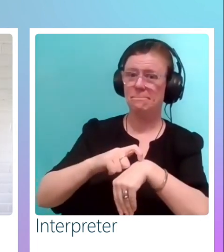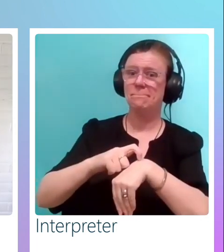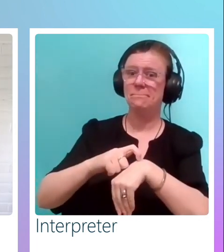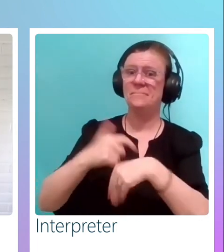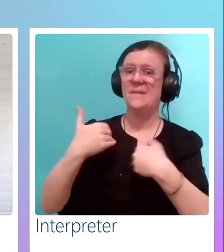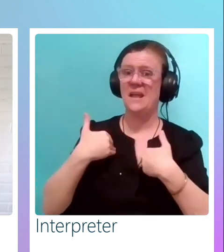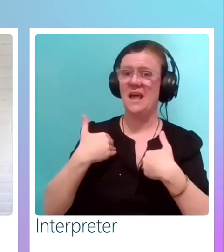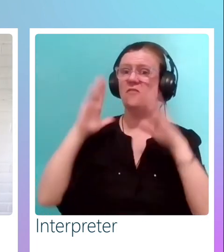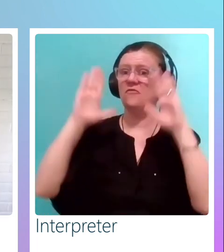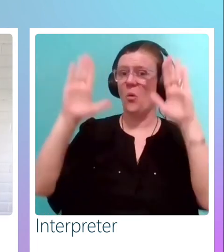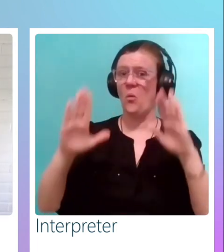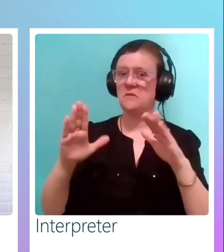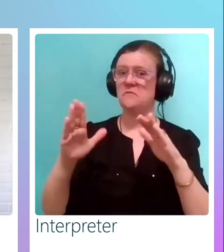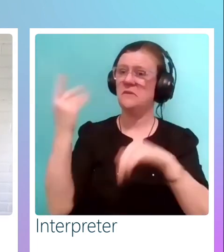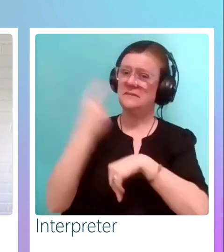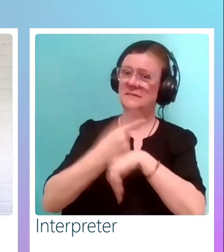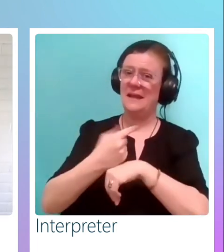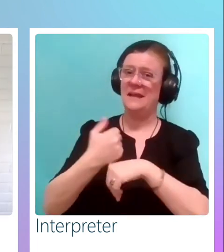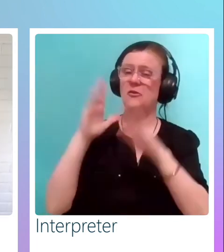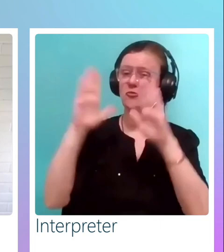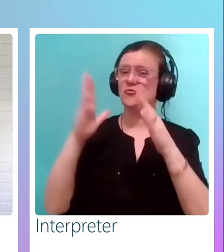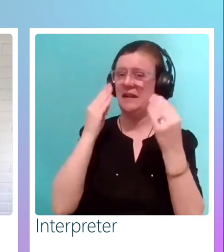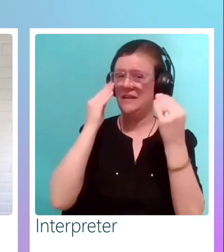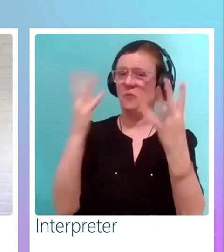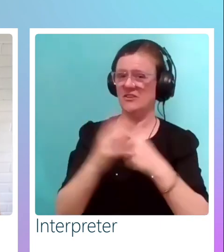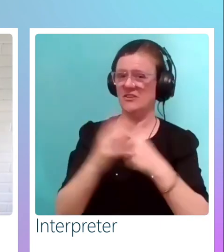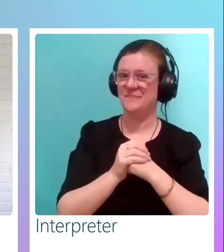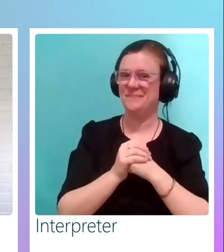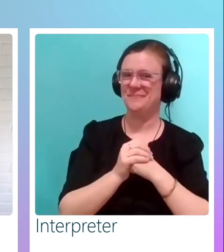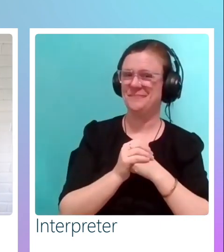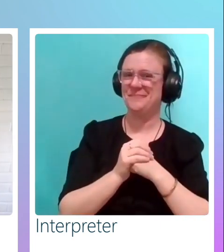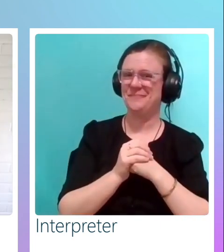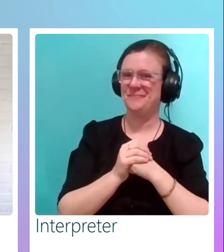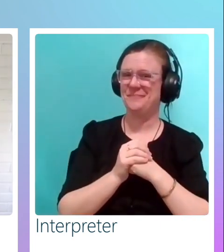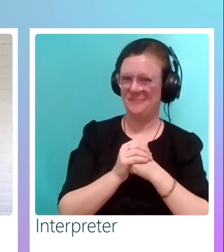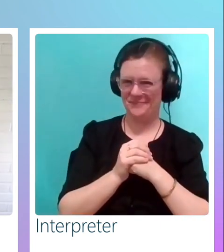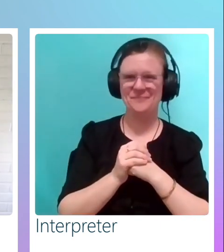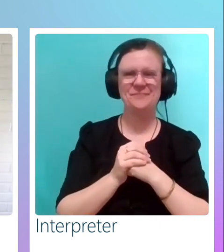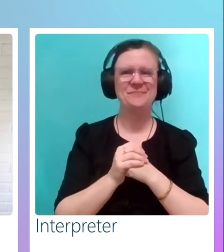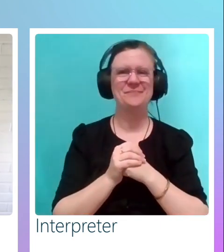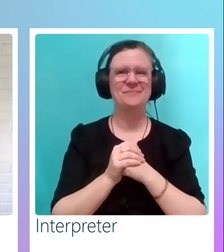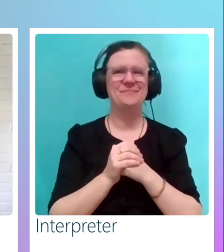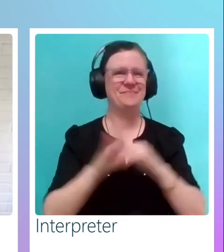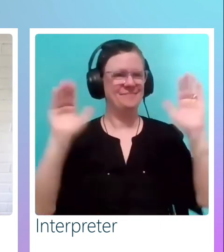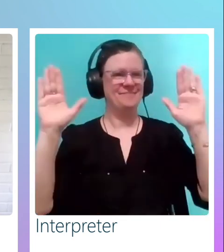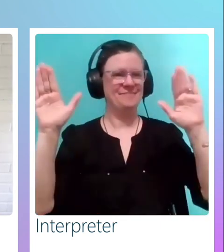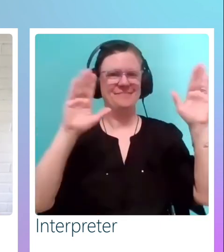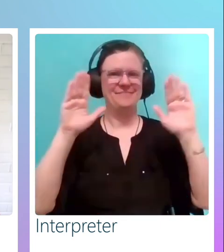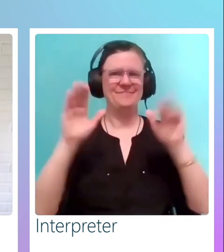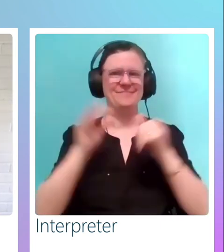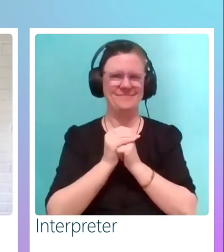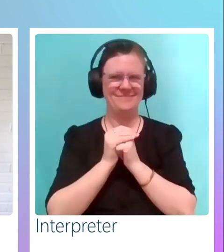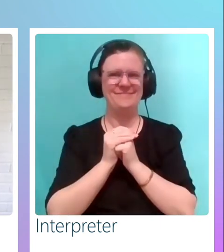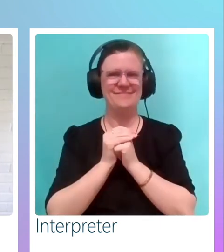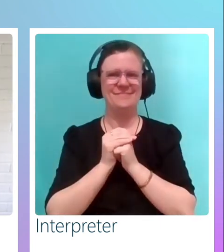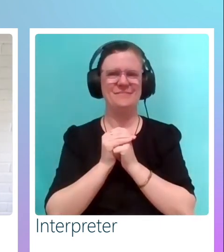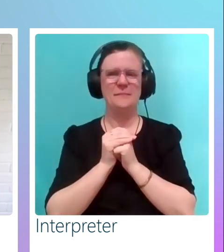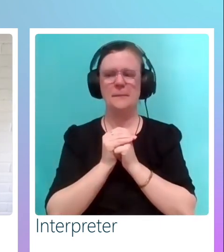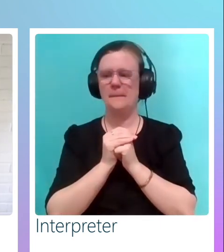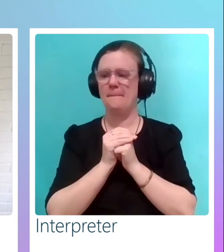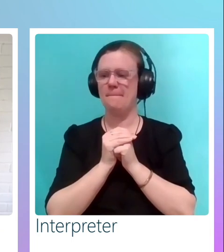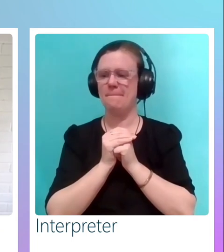wonderful, great information. So with that, we will bid you all adieu. We are going